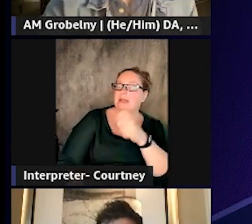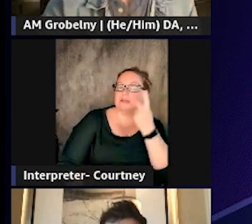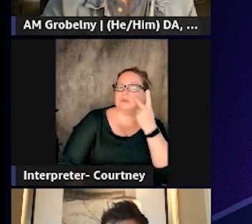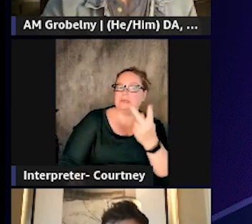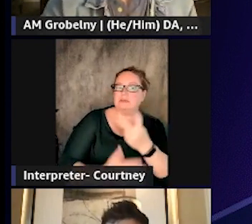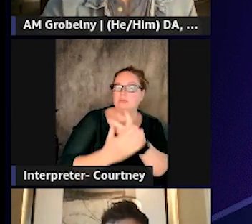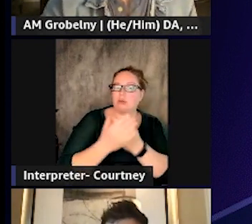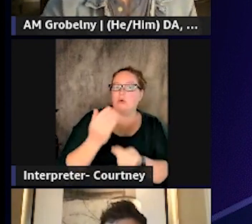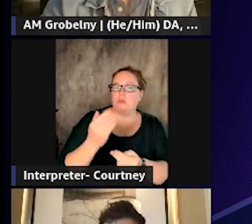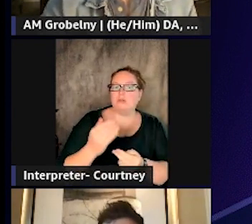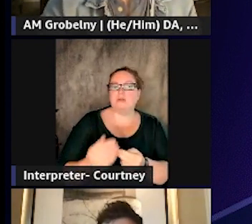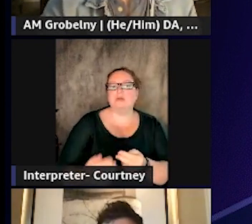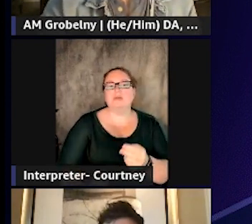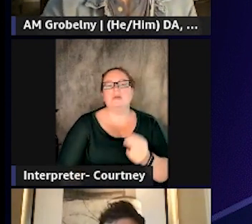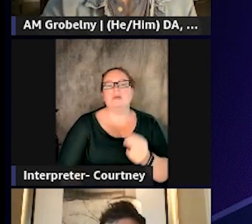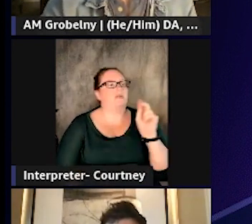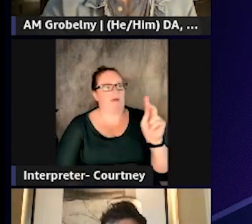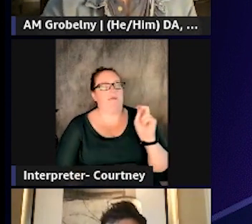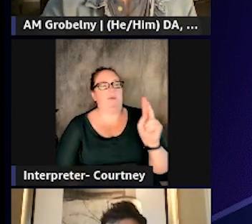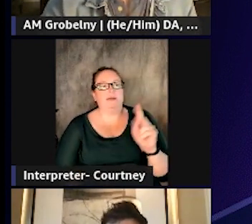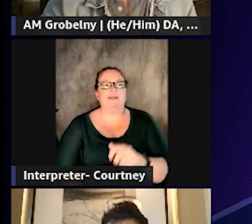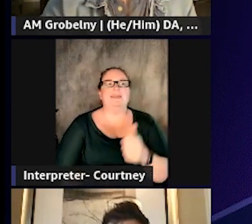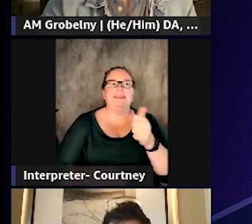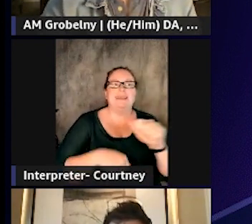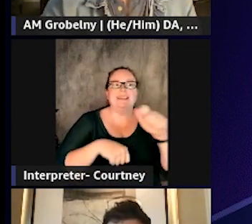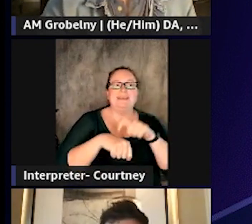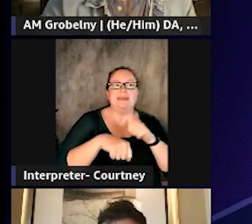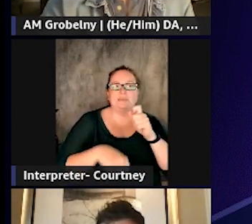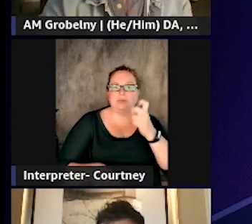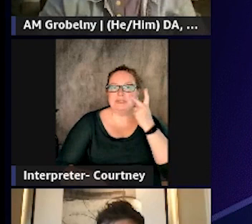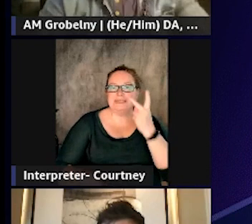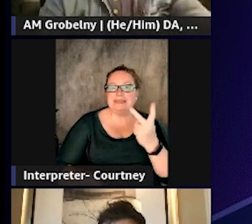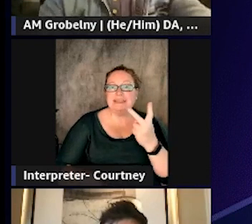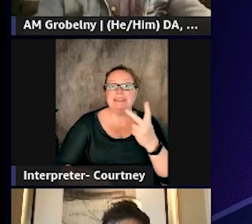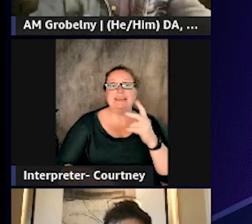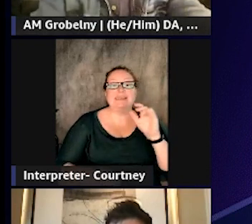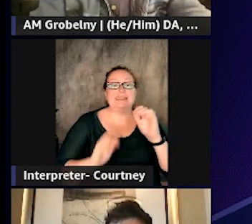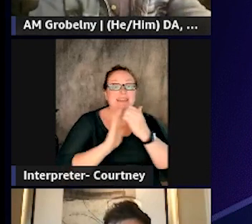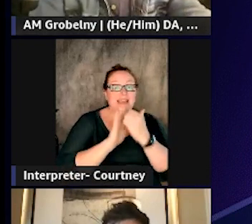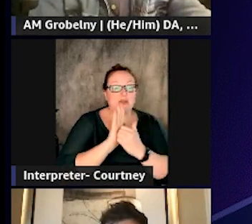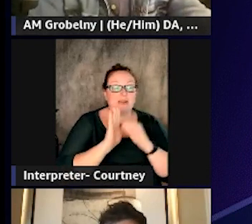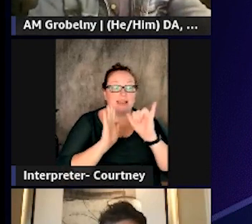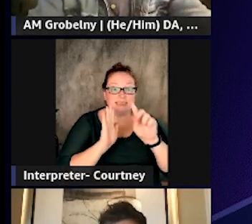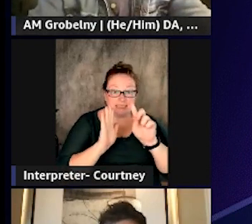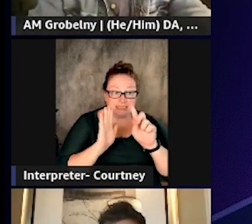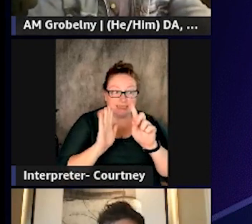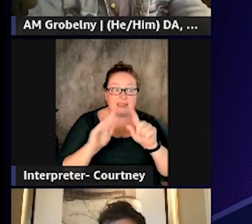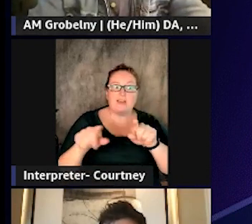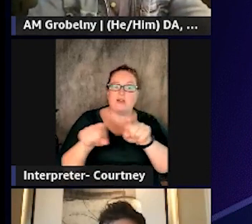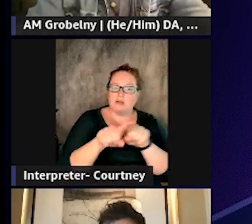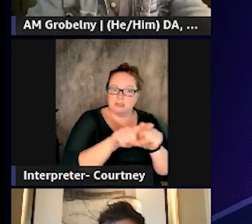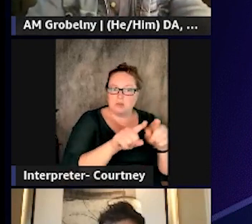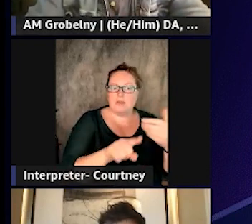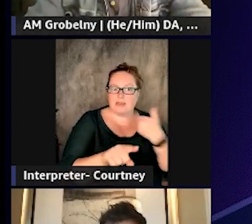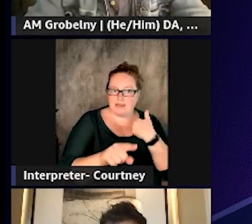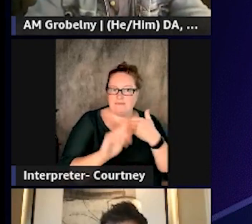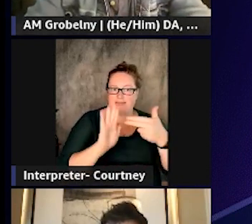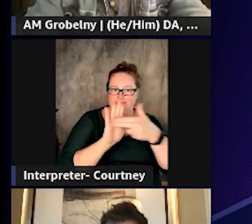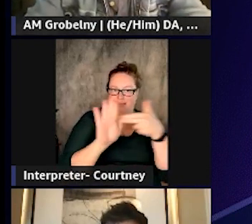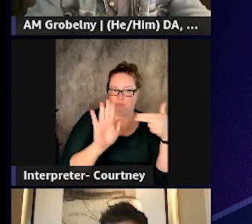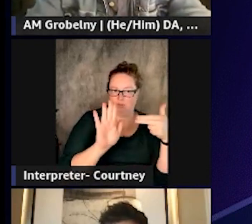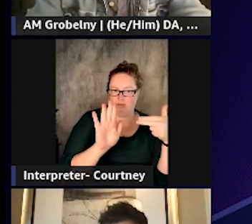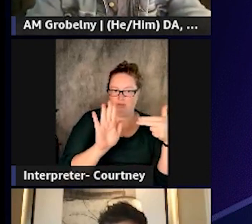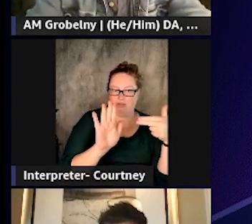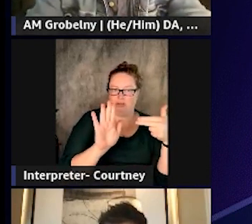anytime, everywhere that we show the account ID, we also decorate it with the label. Now the label can be